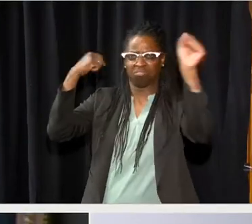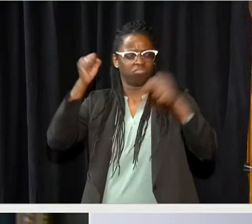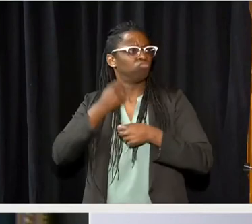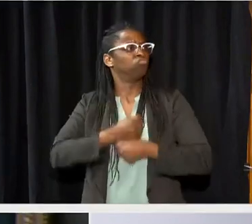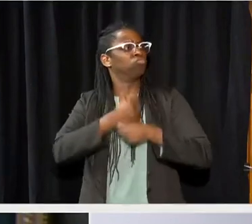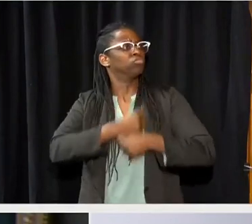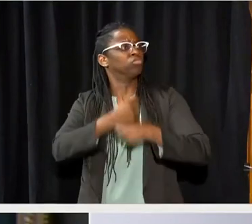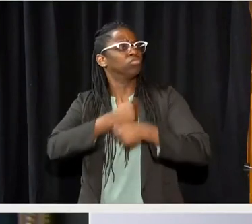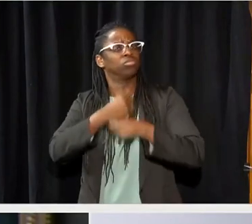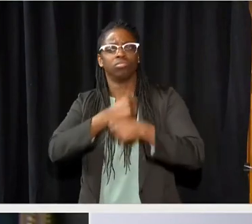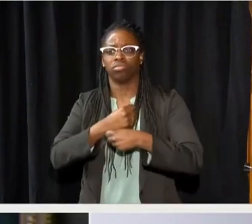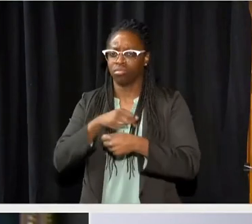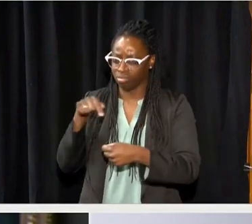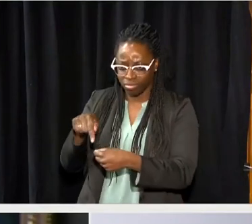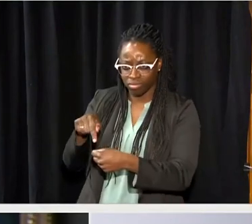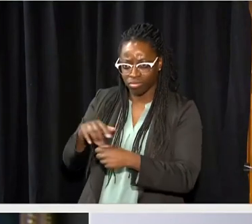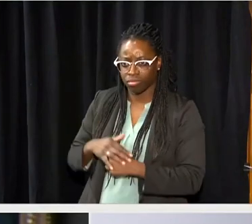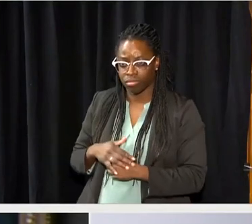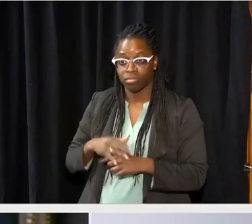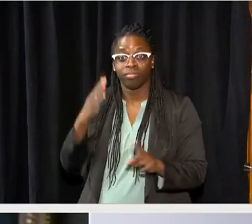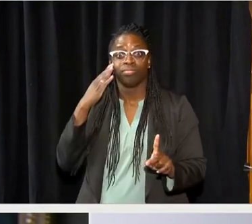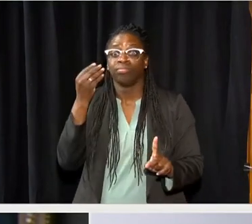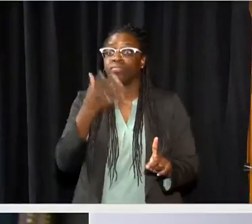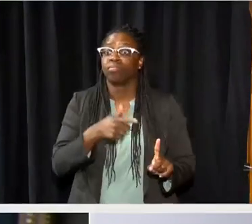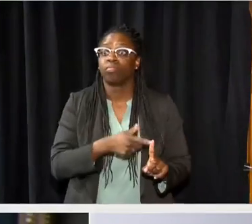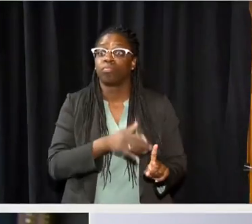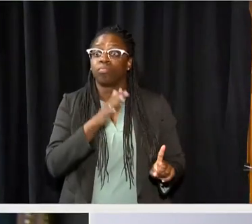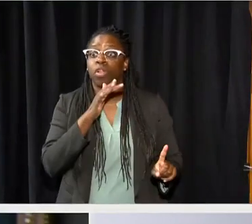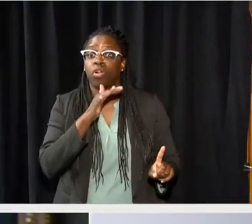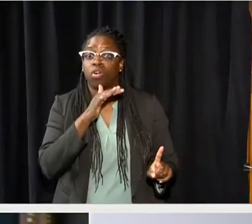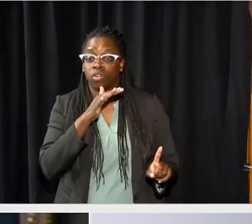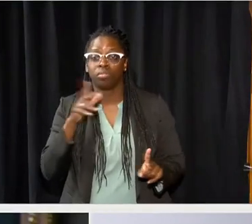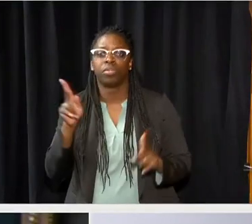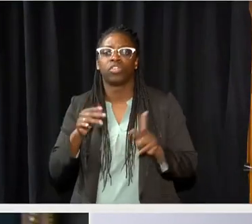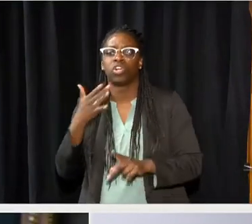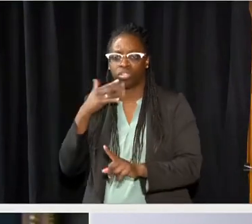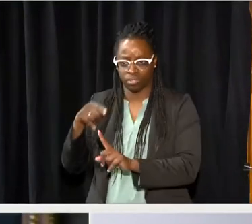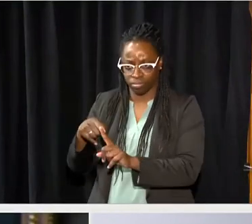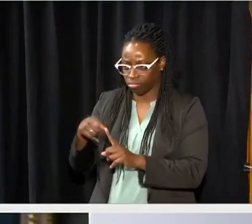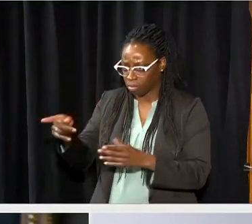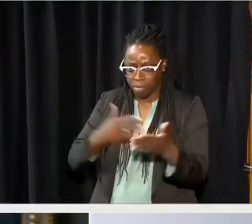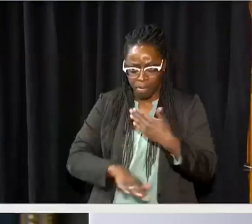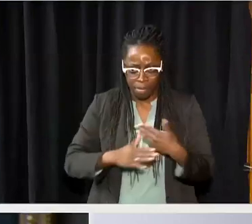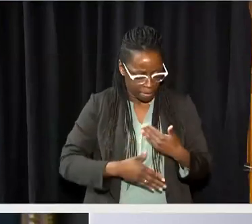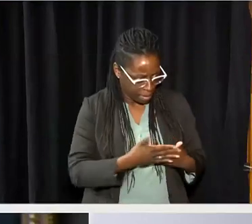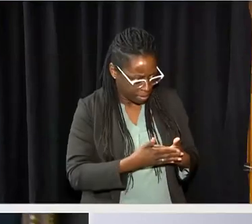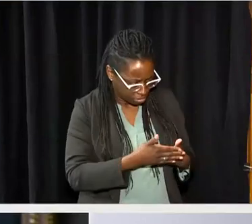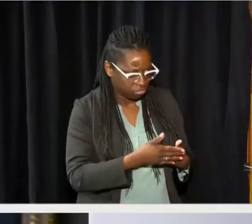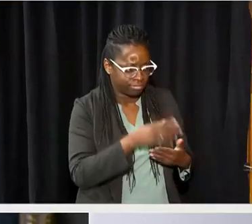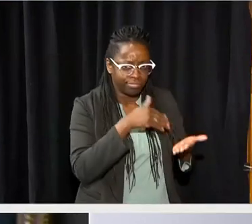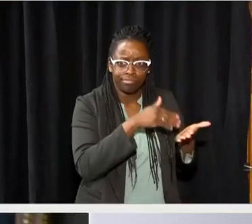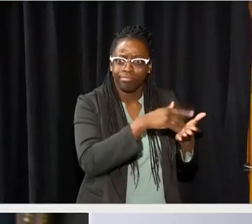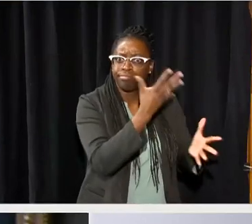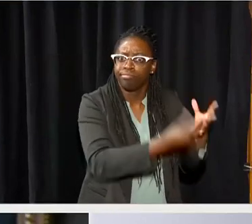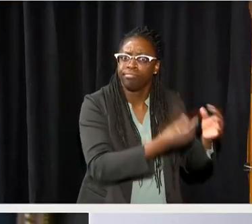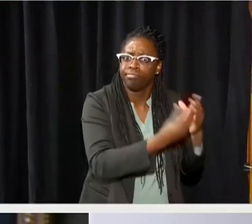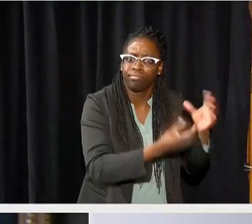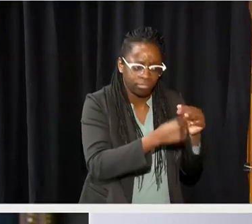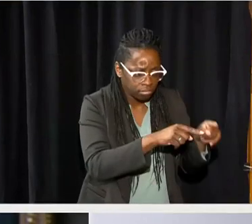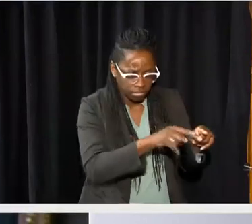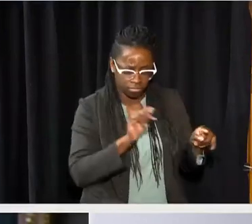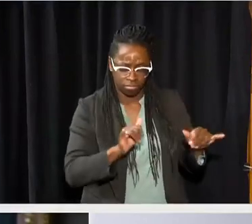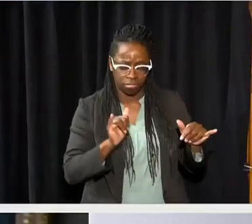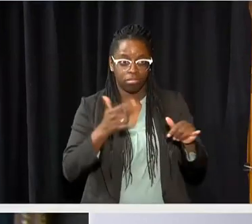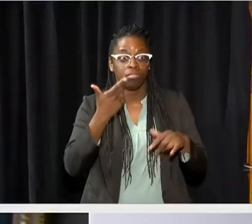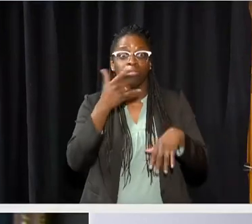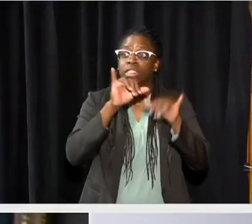taking action to close maternal health disparities with a first in the nation initiative, delivering state services